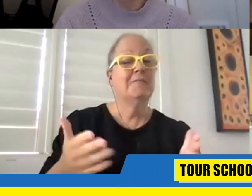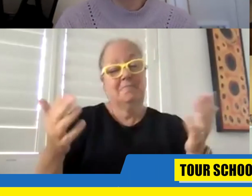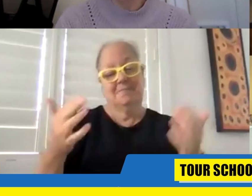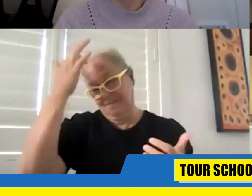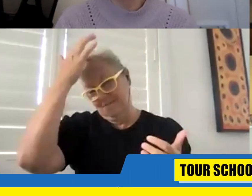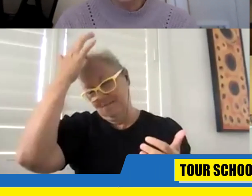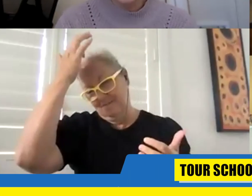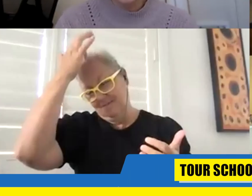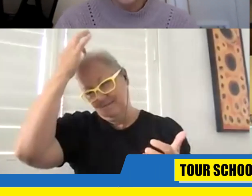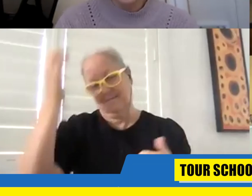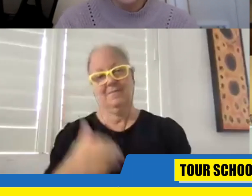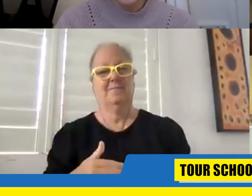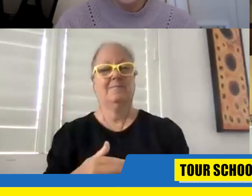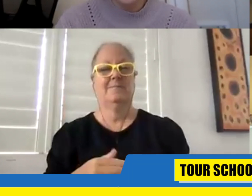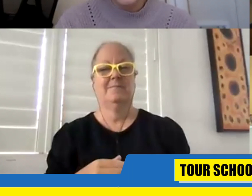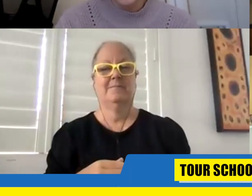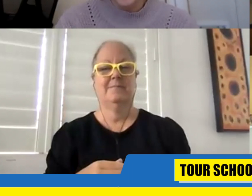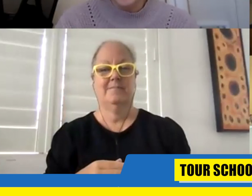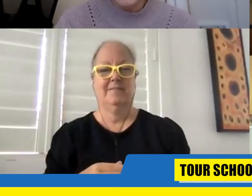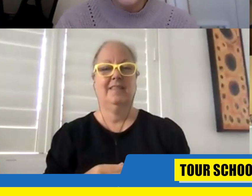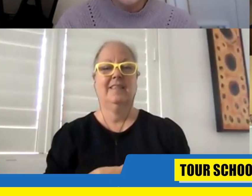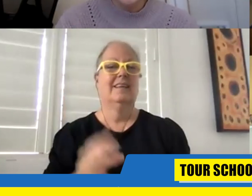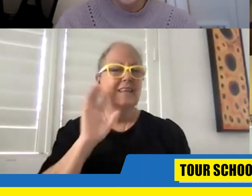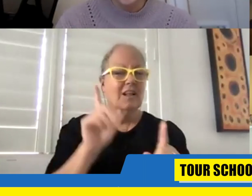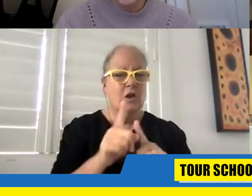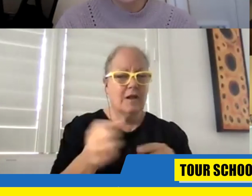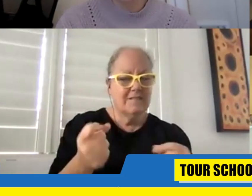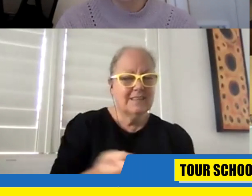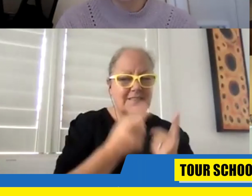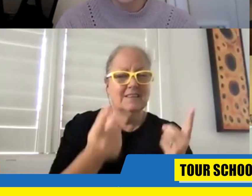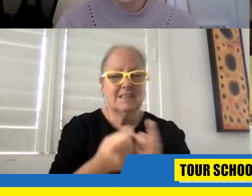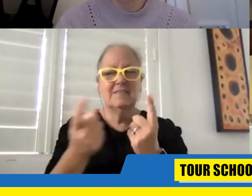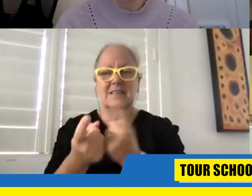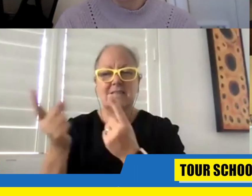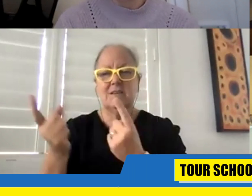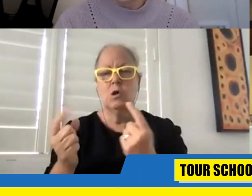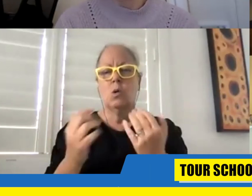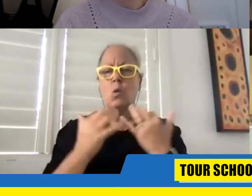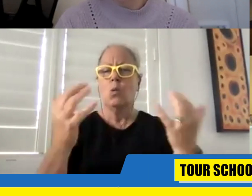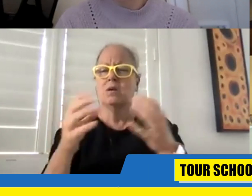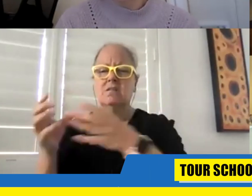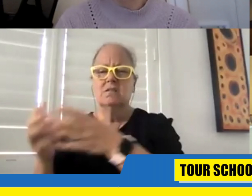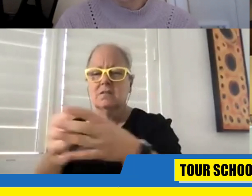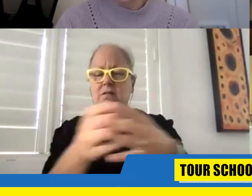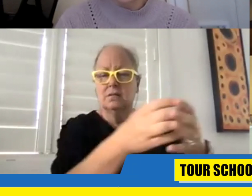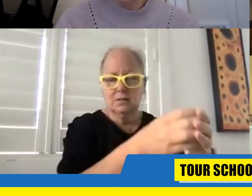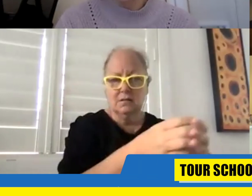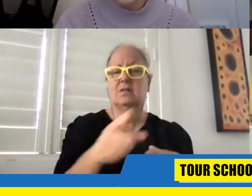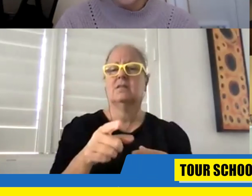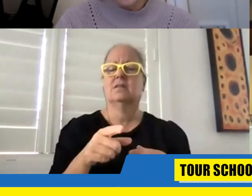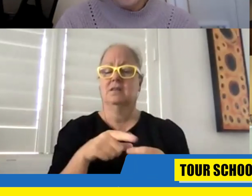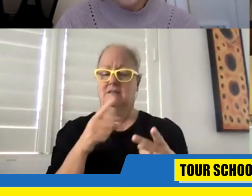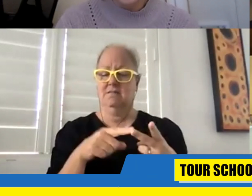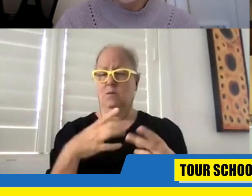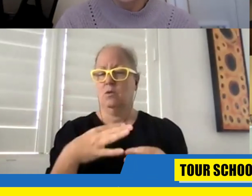of, I mean, it sounds like a lot of different potential audiences that you're programming for. And the next question was going to be about how that's